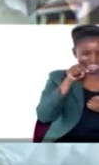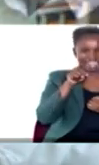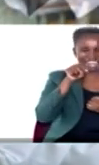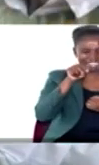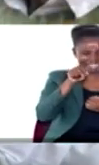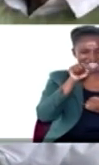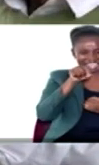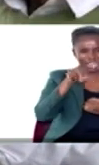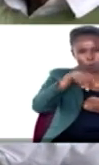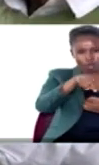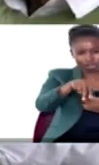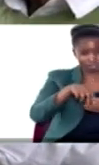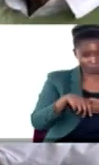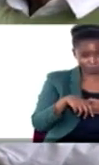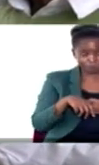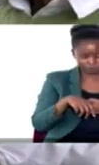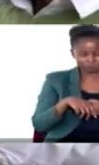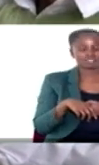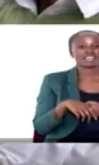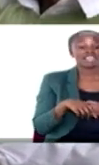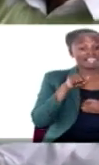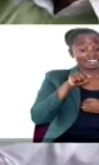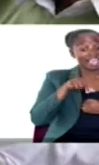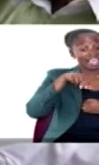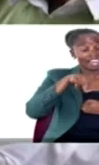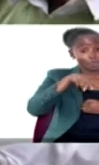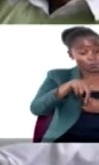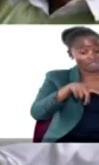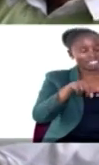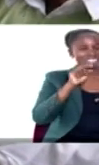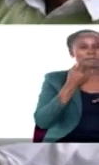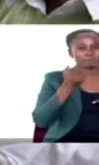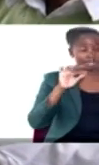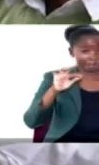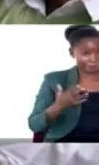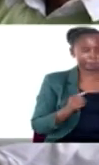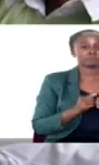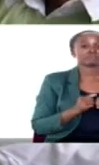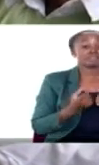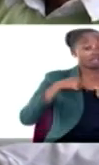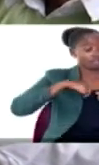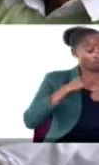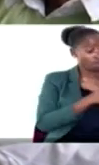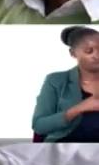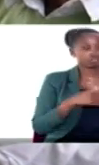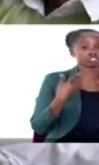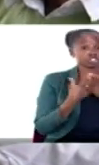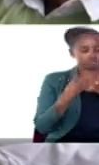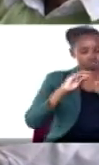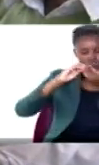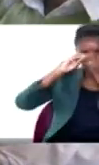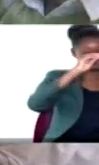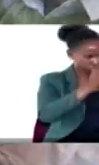Nayele Walk. This is the best case scenario where our country recovers from the